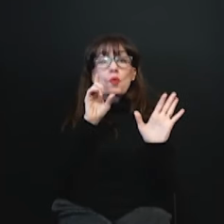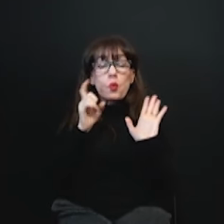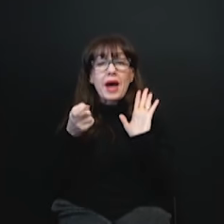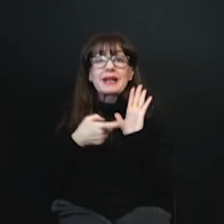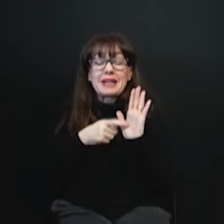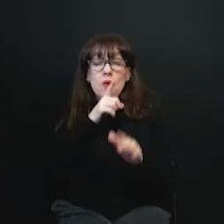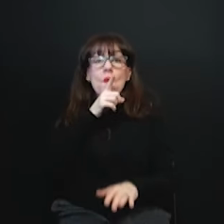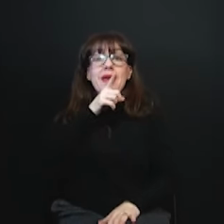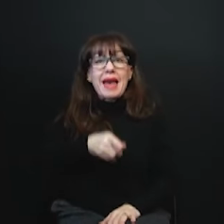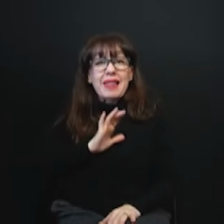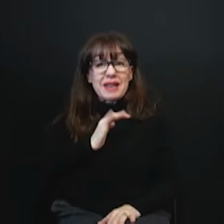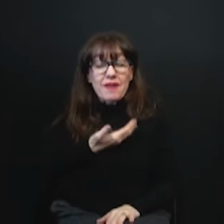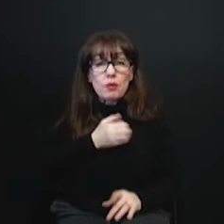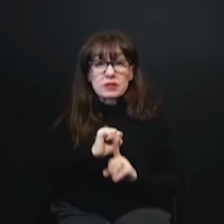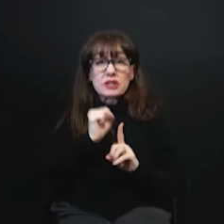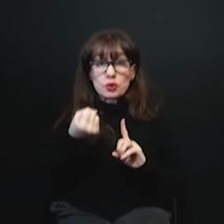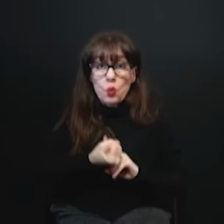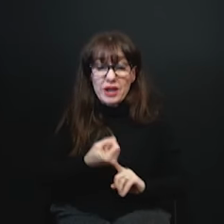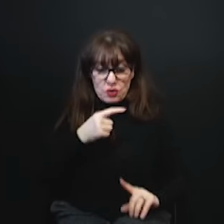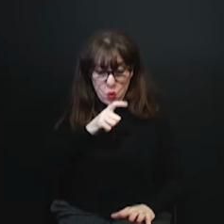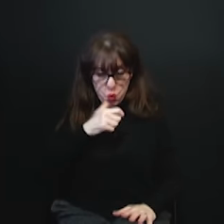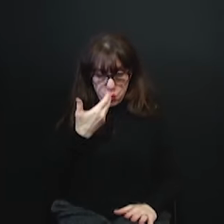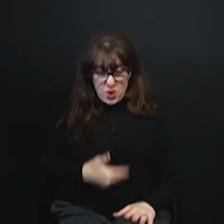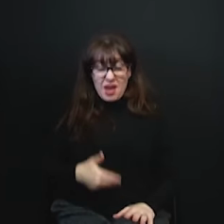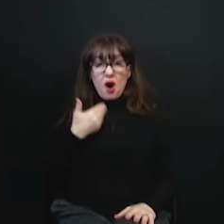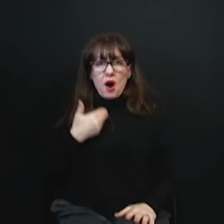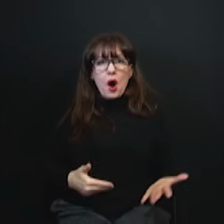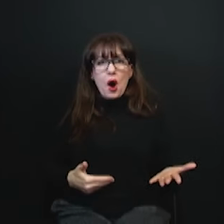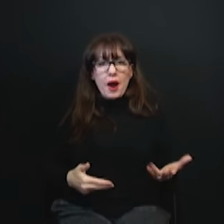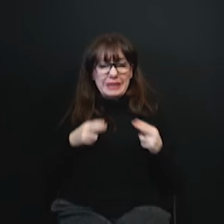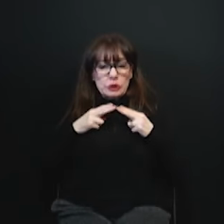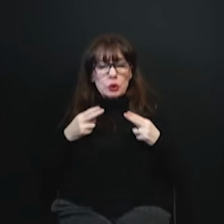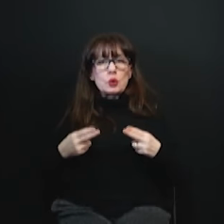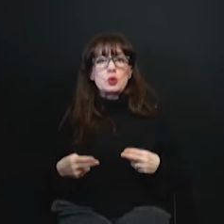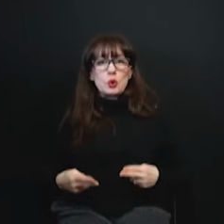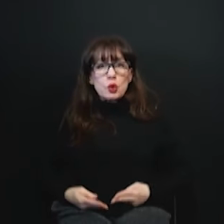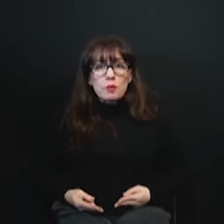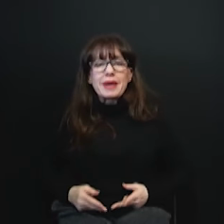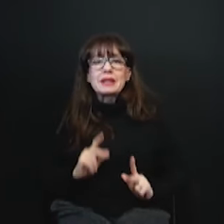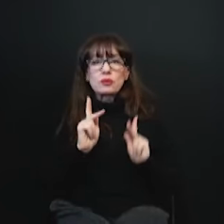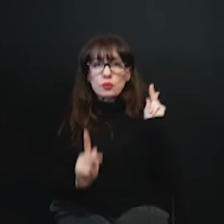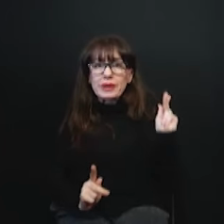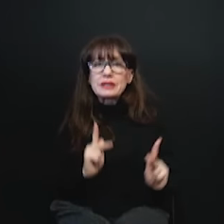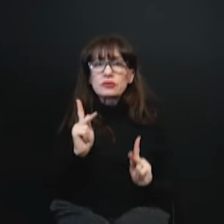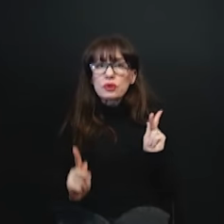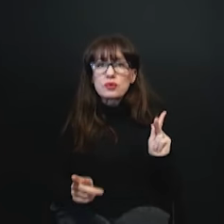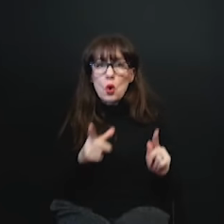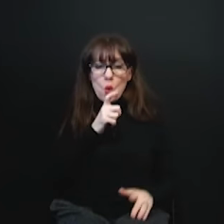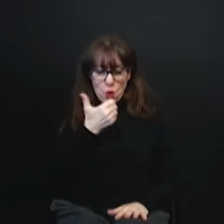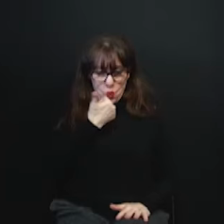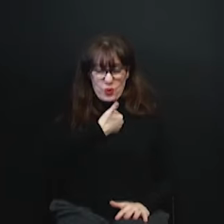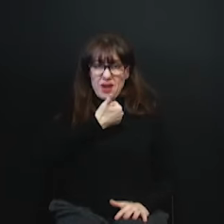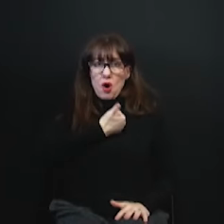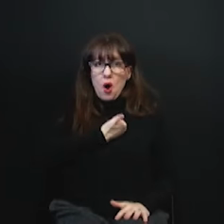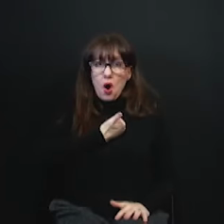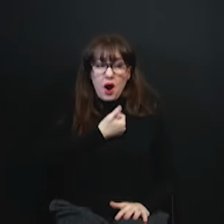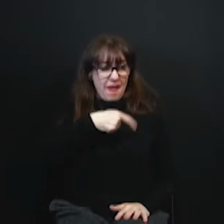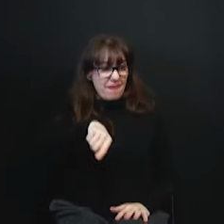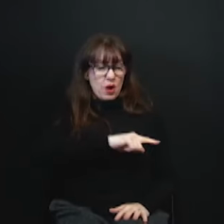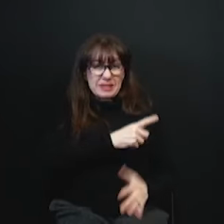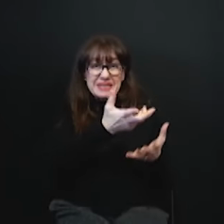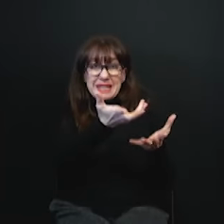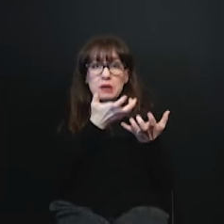the reality of our situation, who we are as human creatures, who we are as those who are